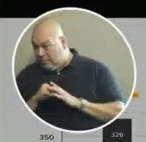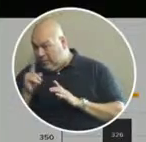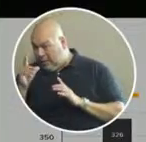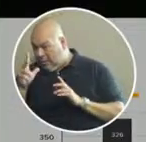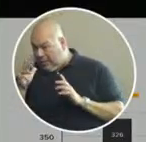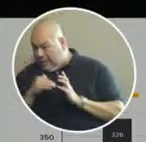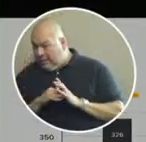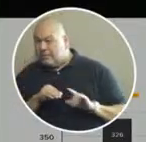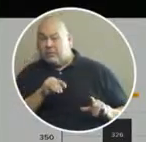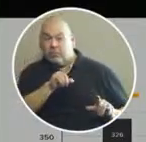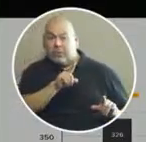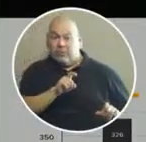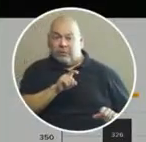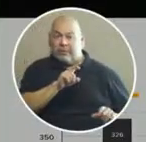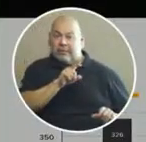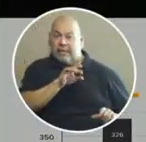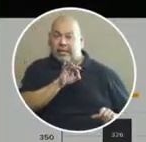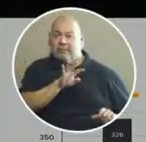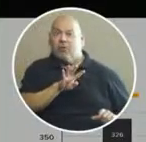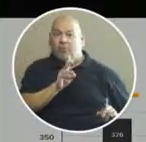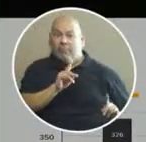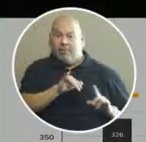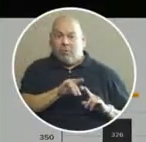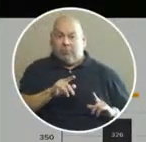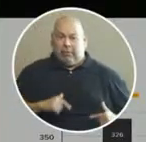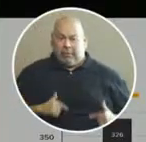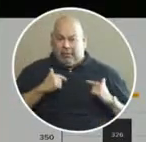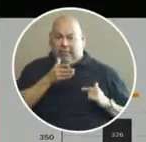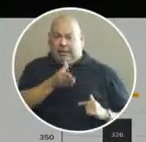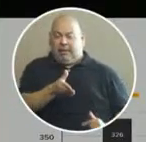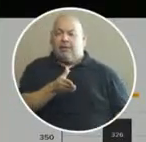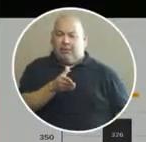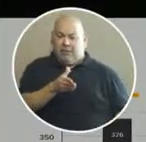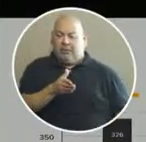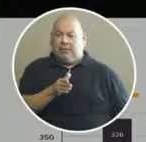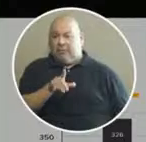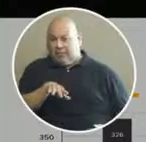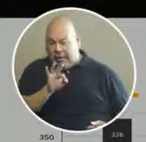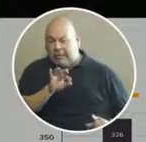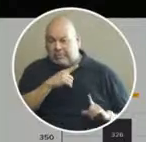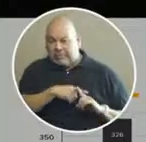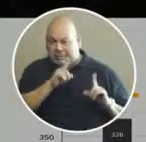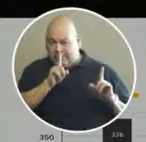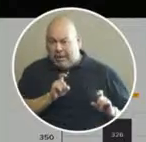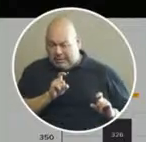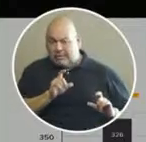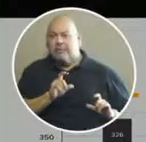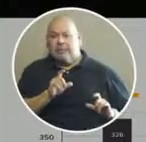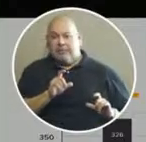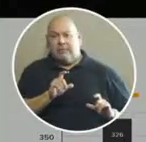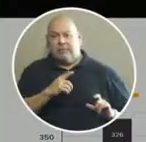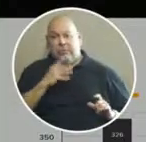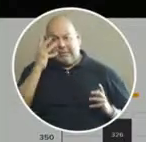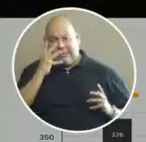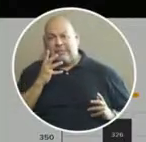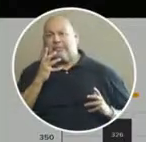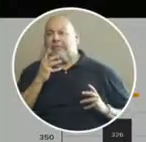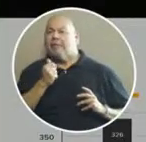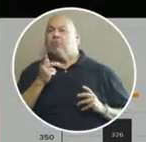and 1,394 were residents. We unfortunately have seen some